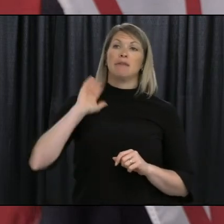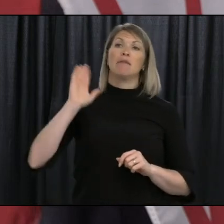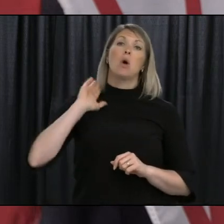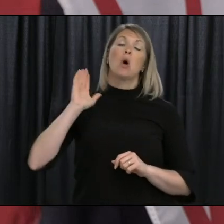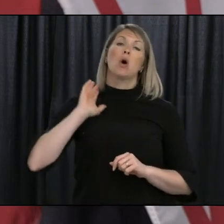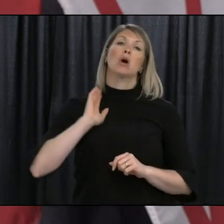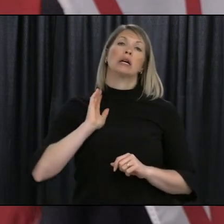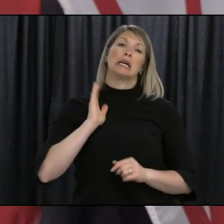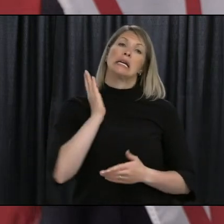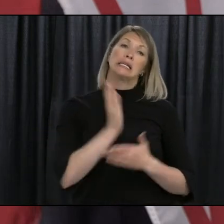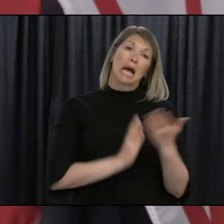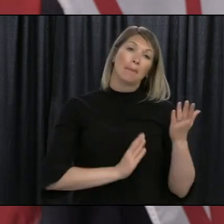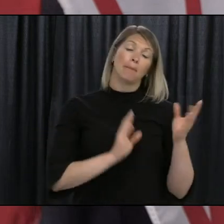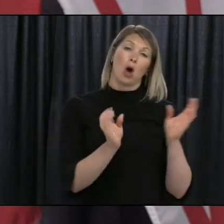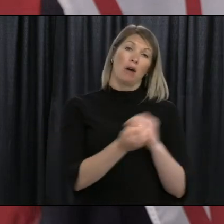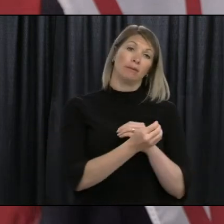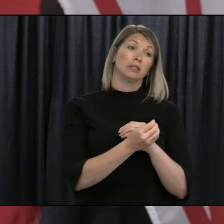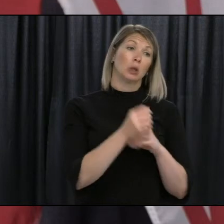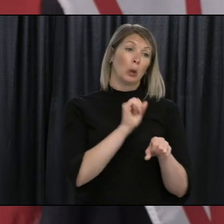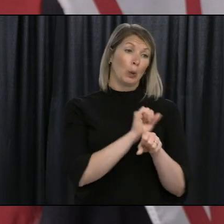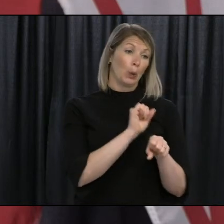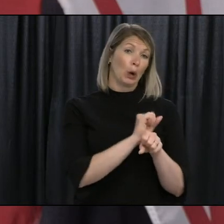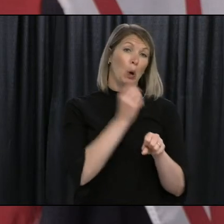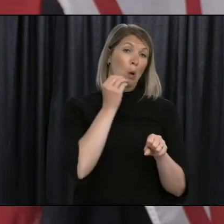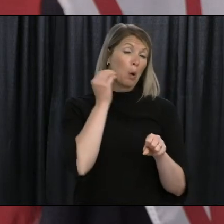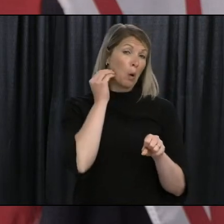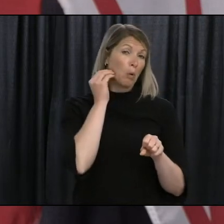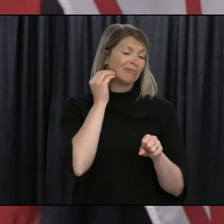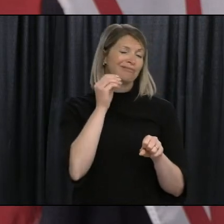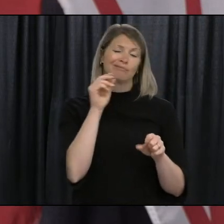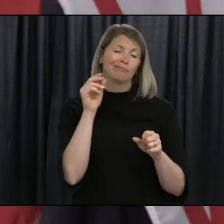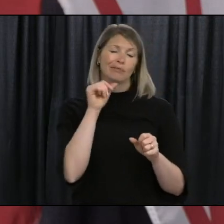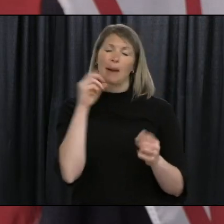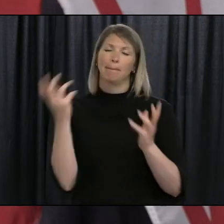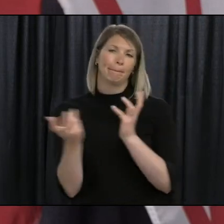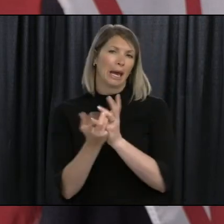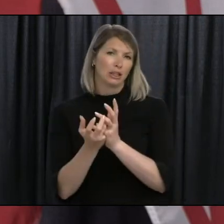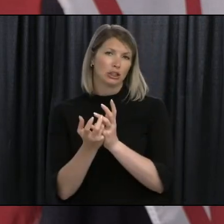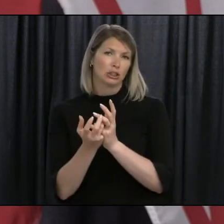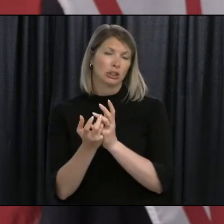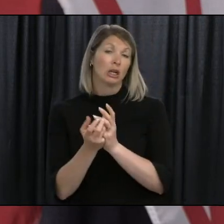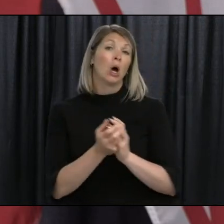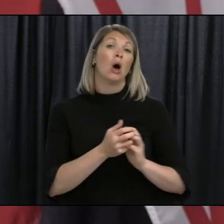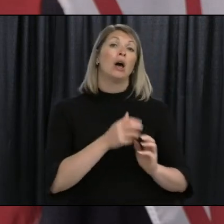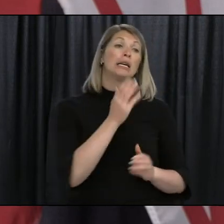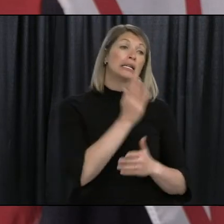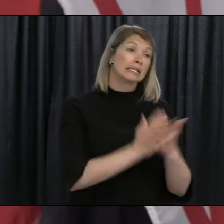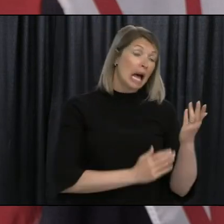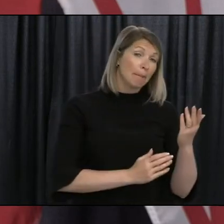working in the office. There are individuals who are working at home, and in fact, productivity has increased